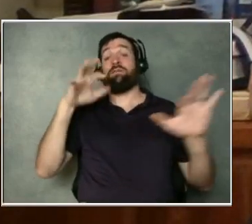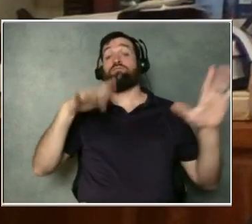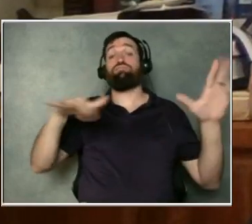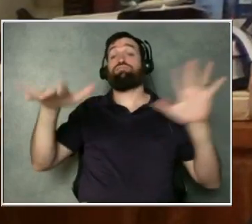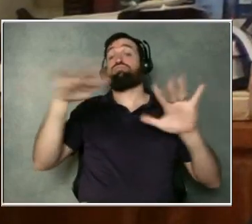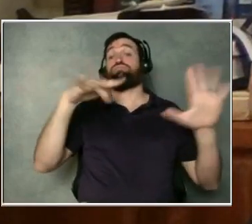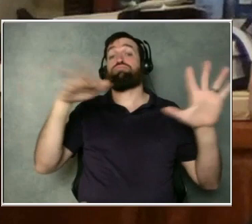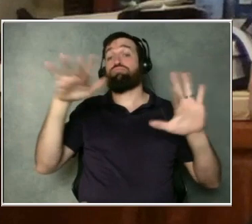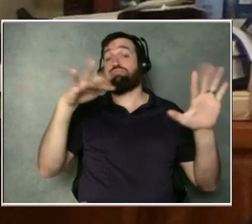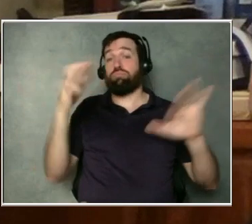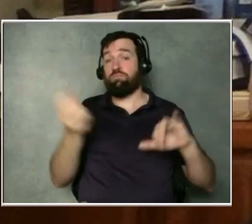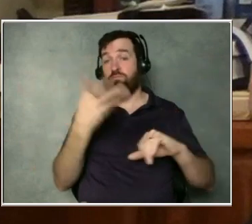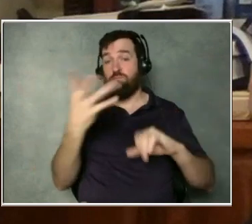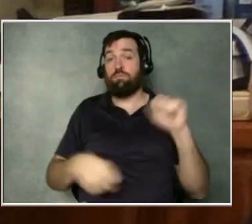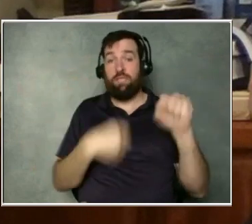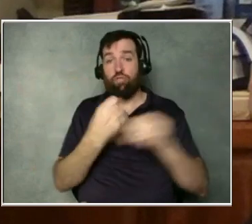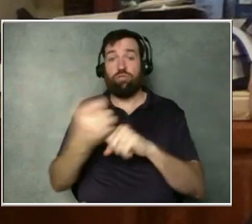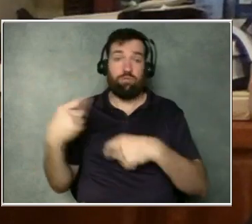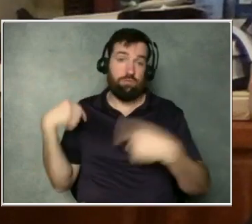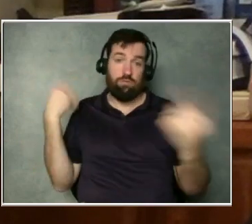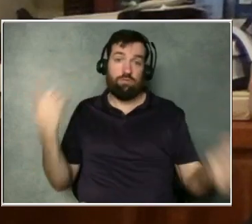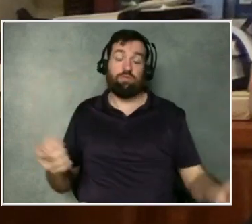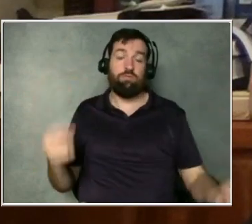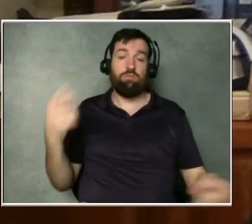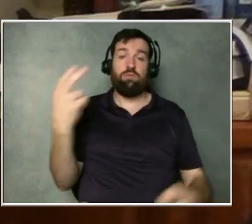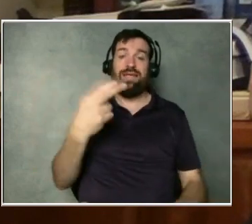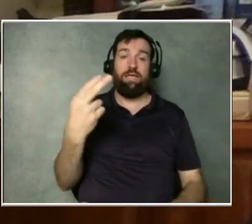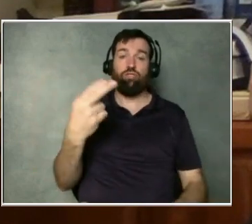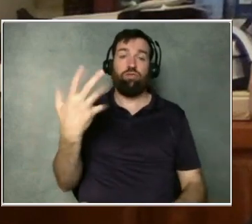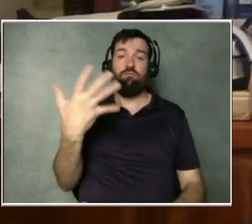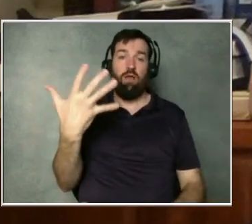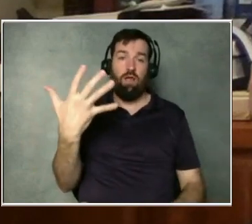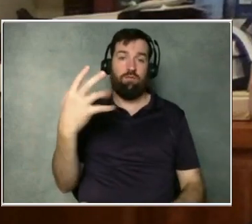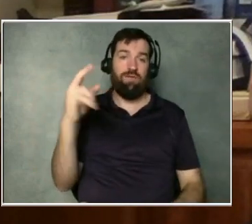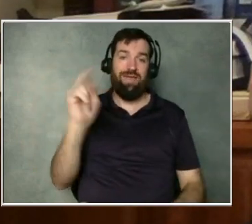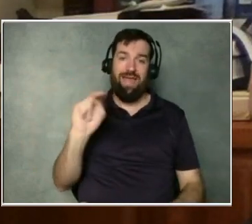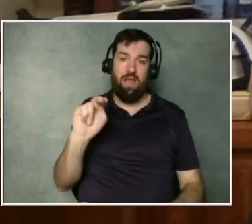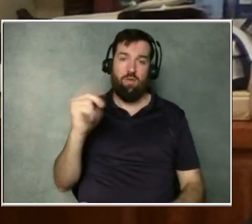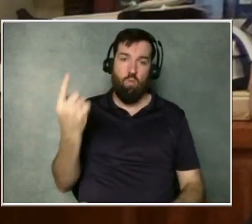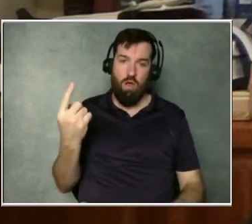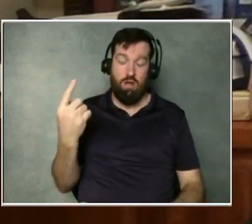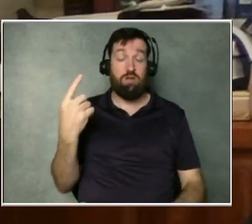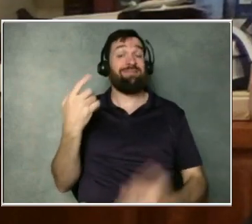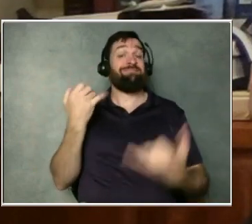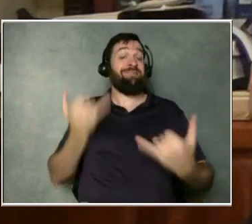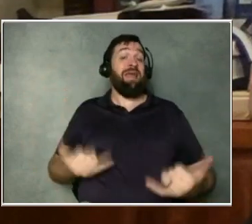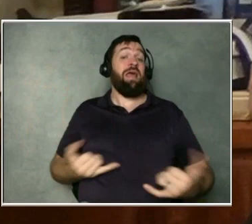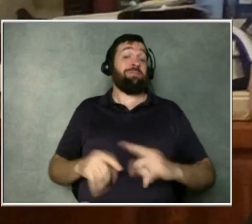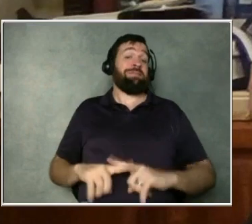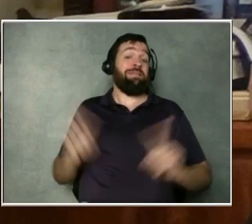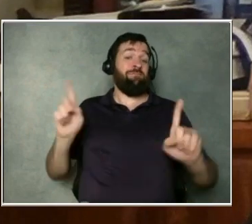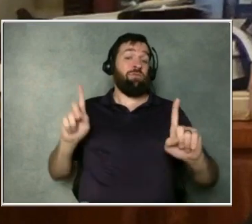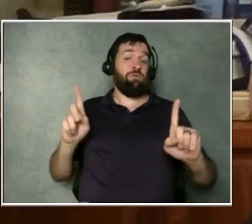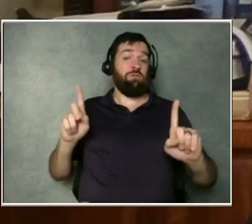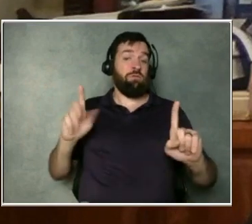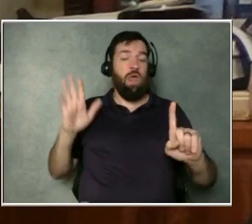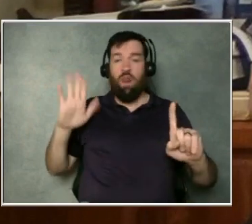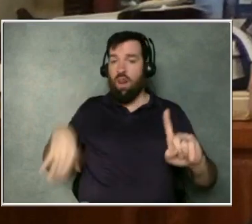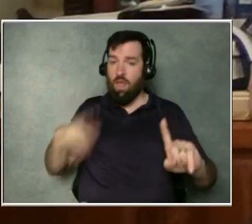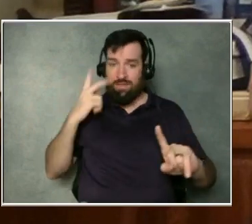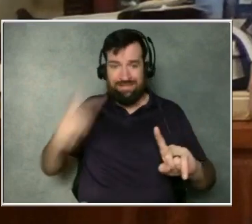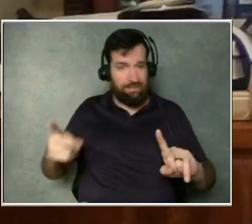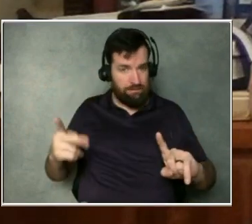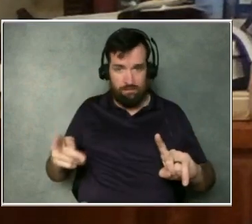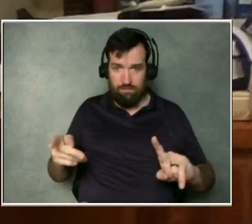for a couple of decades now is H5N1. What's different and that we have not seen